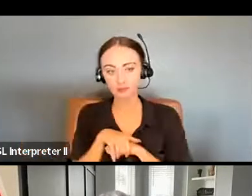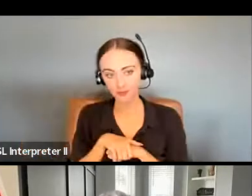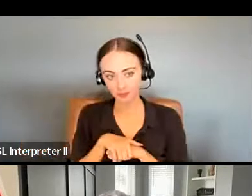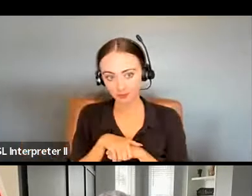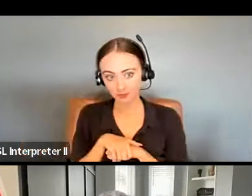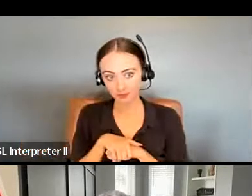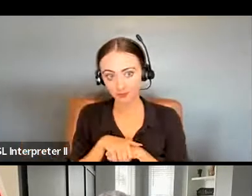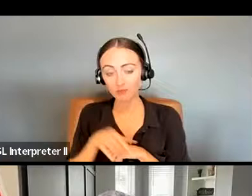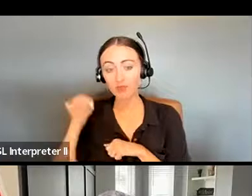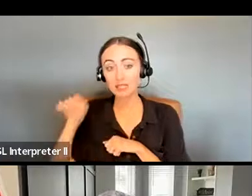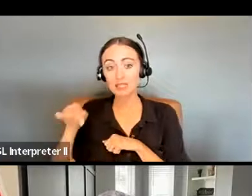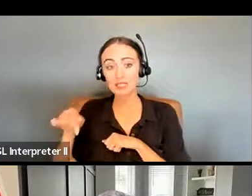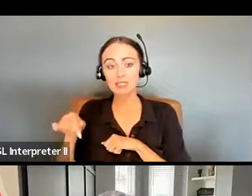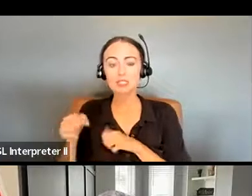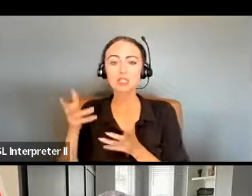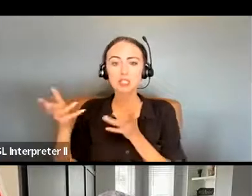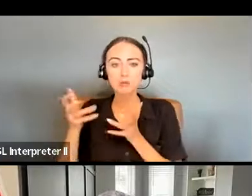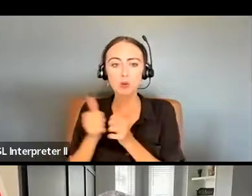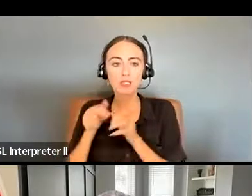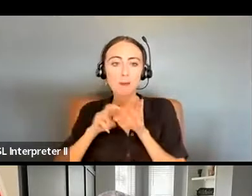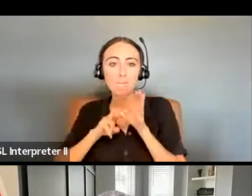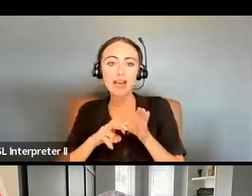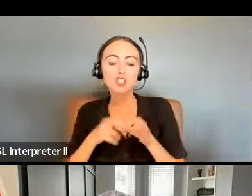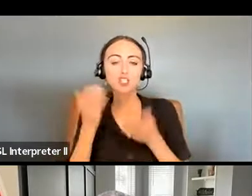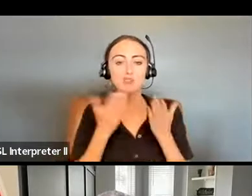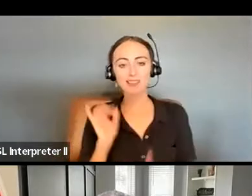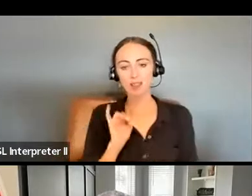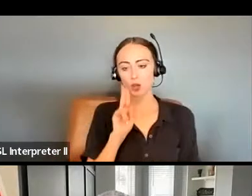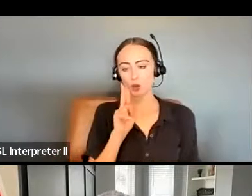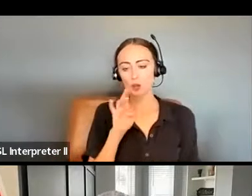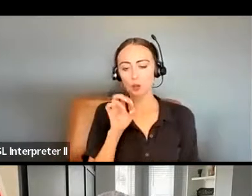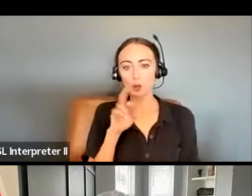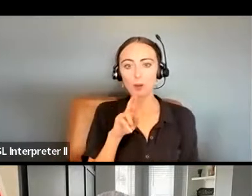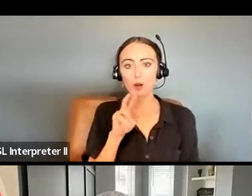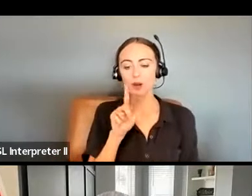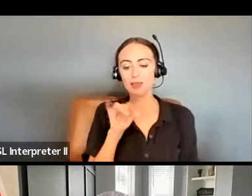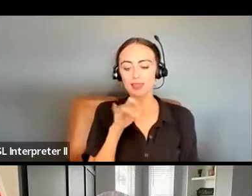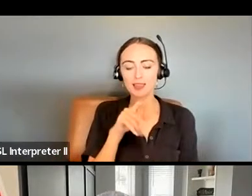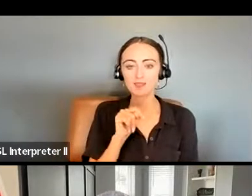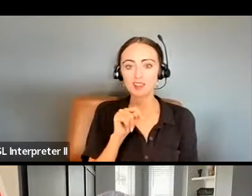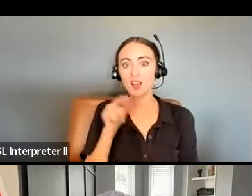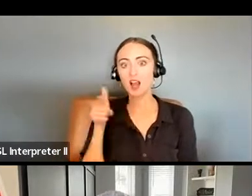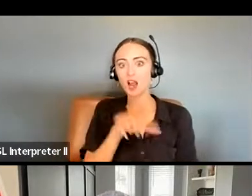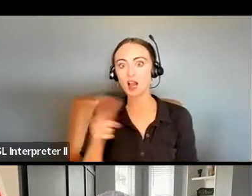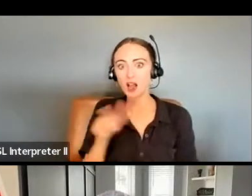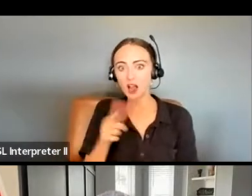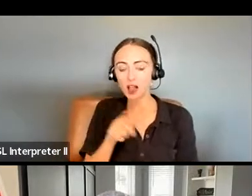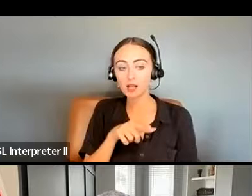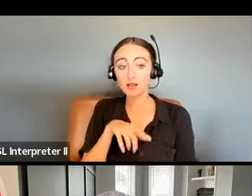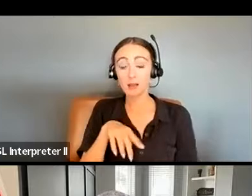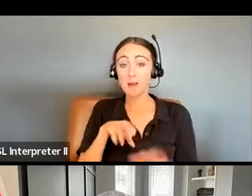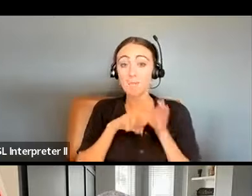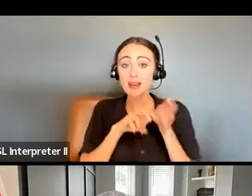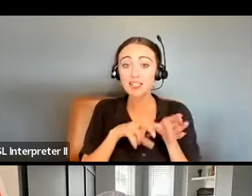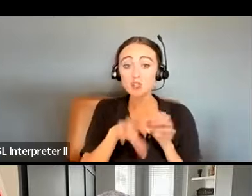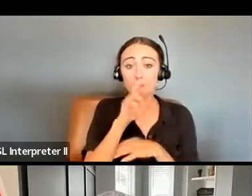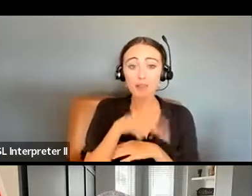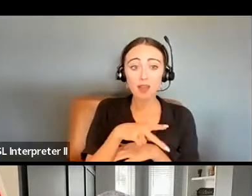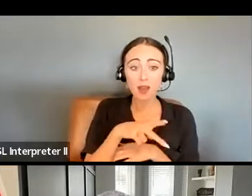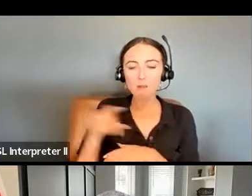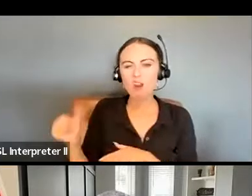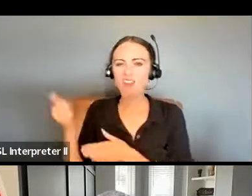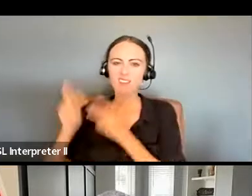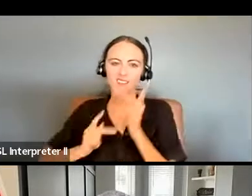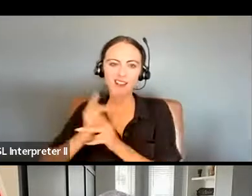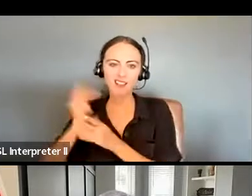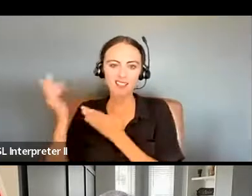While the department's mission is focused on passenger service like Uber and Lyft, those drivers often toggle back and forth between passenger pickup and drop off and then other